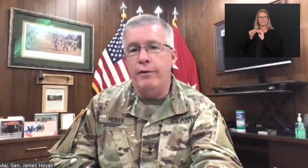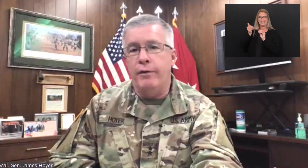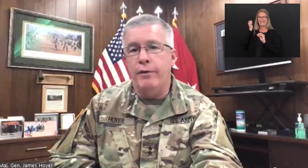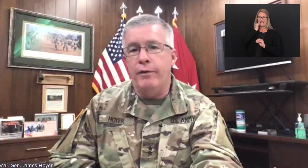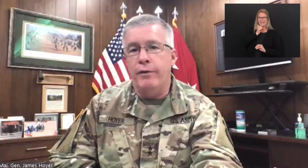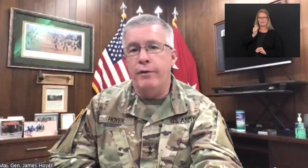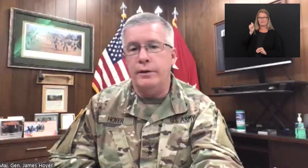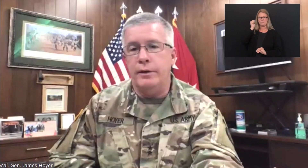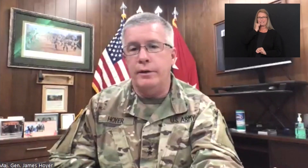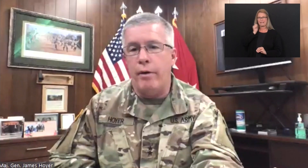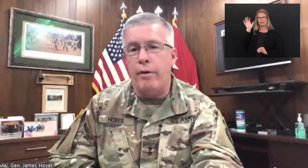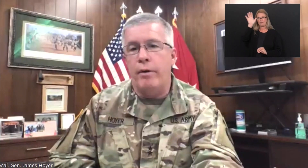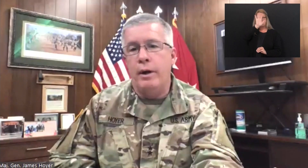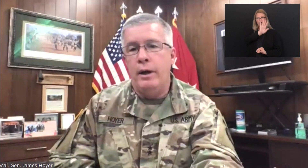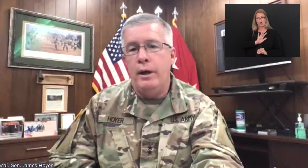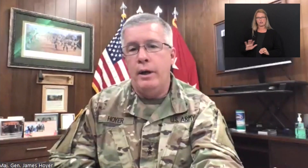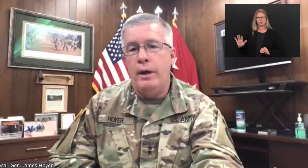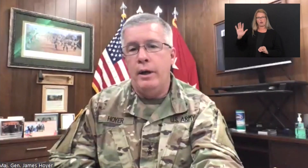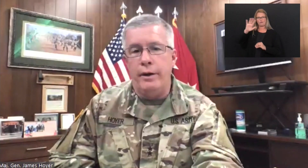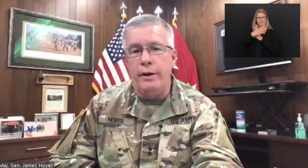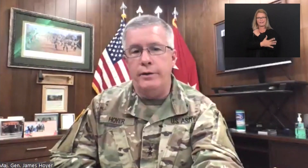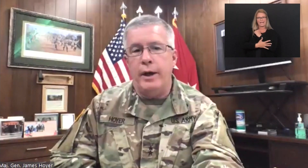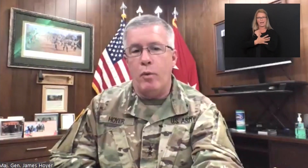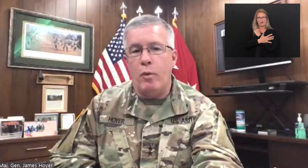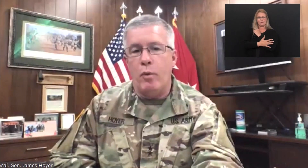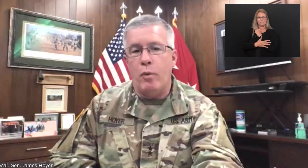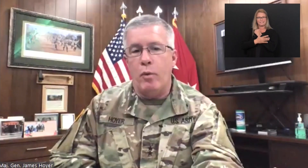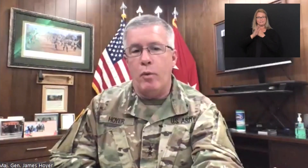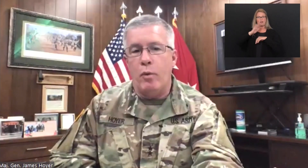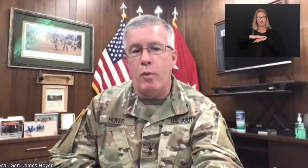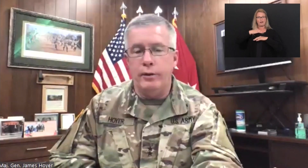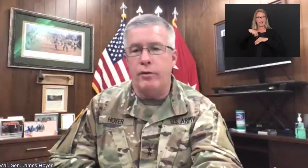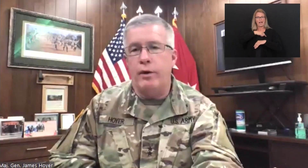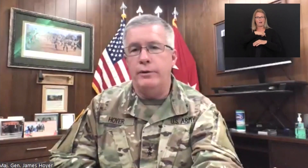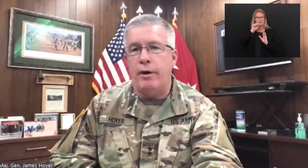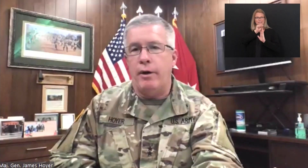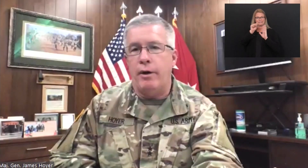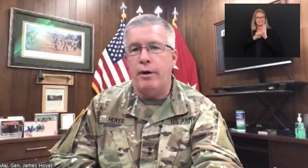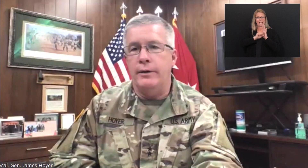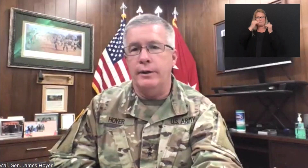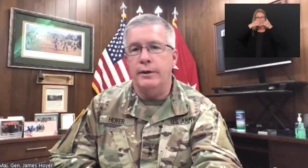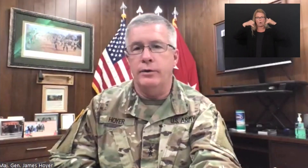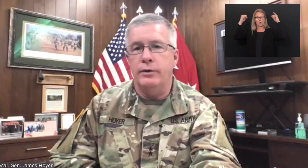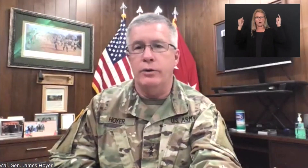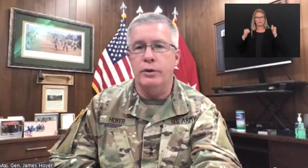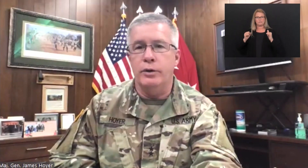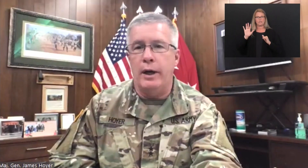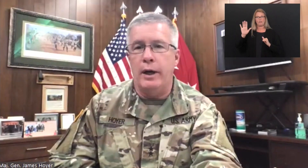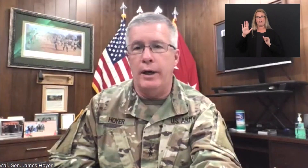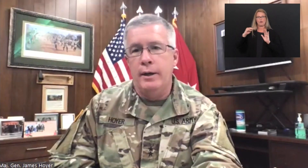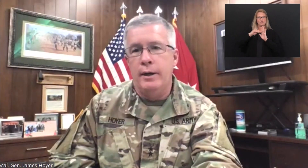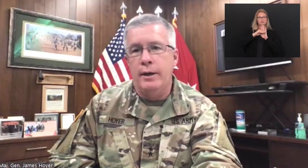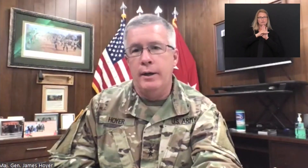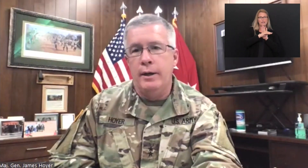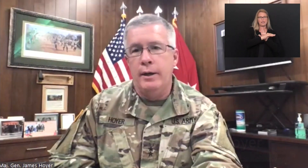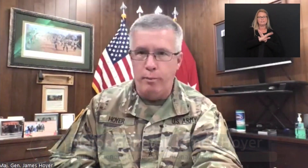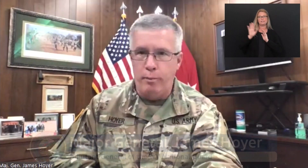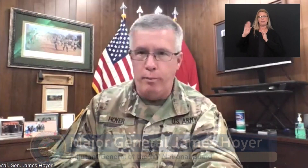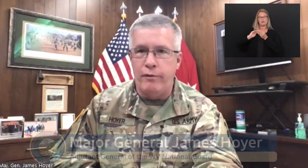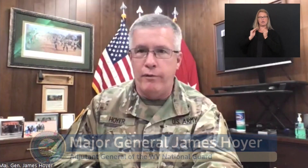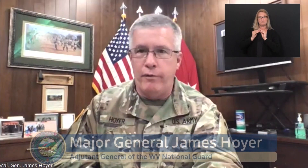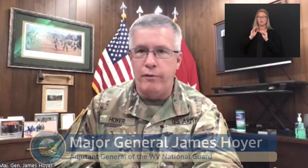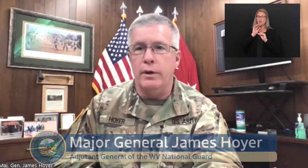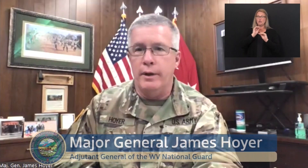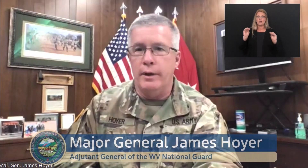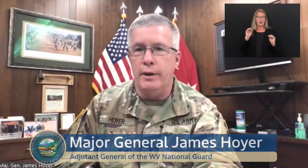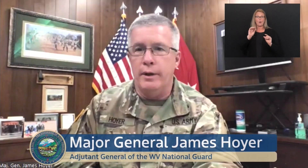surrounding counties in our border areas and watch that and the trends in our counties. And as you stated, there is no perfect